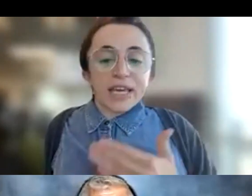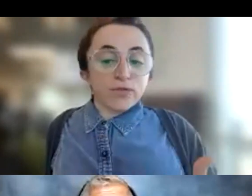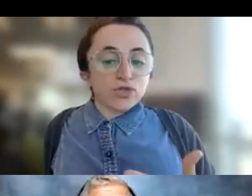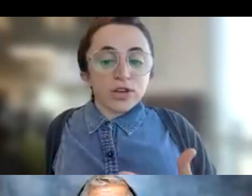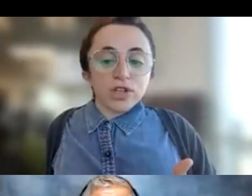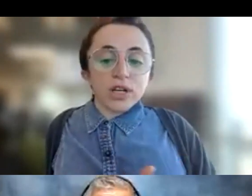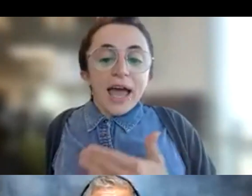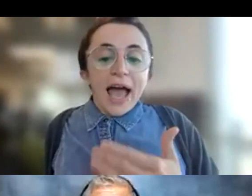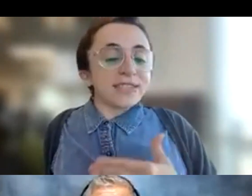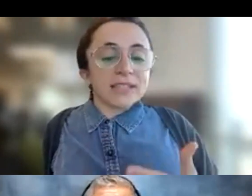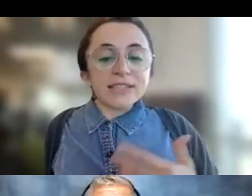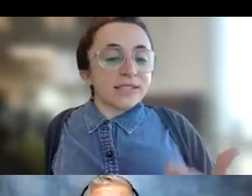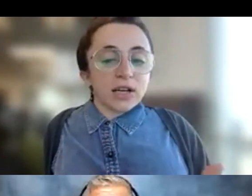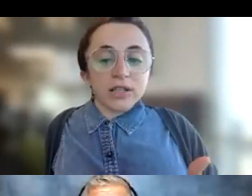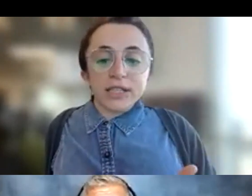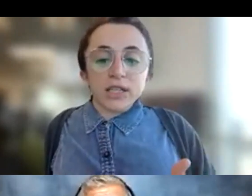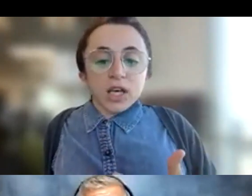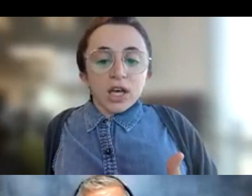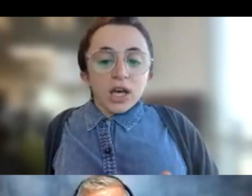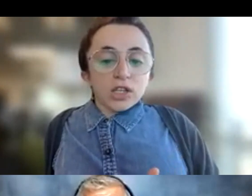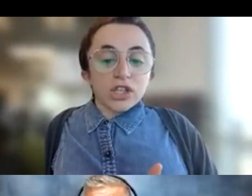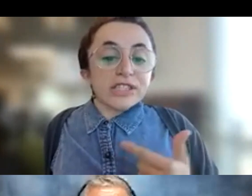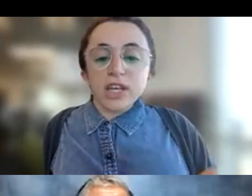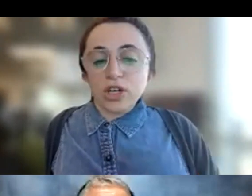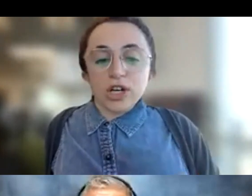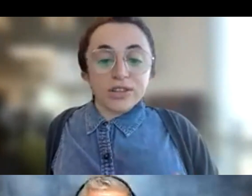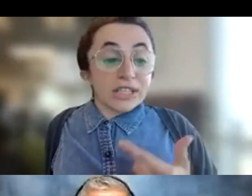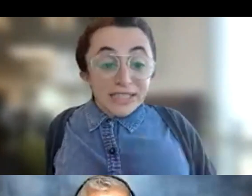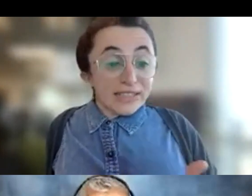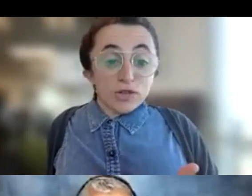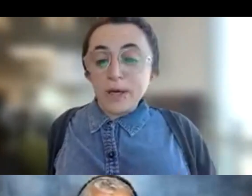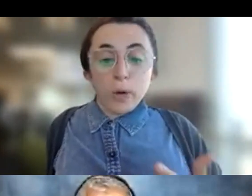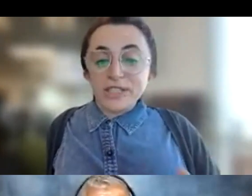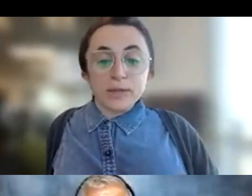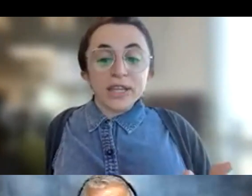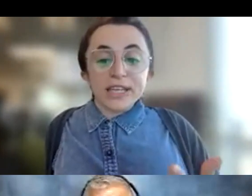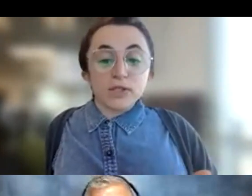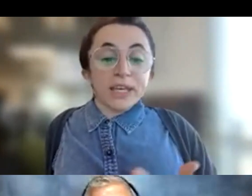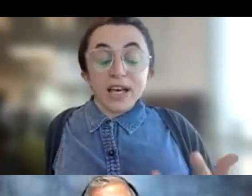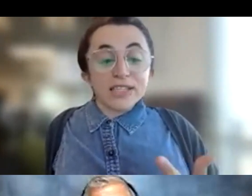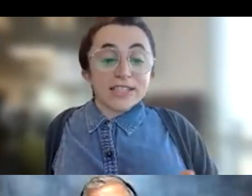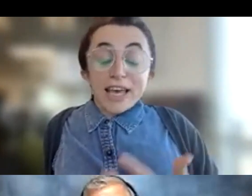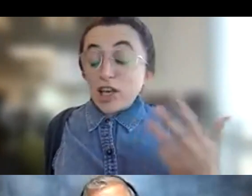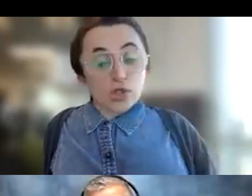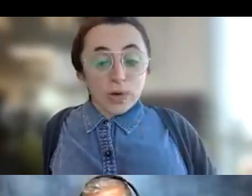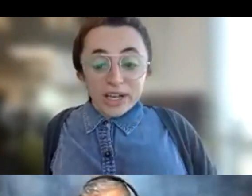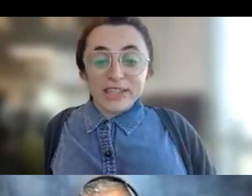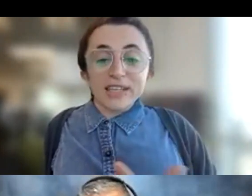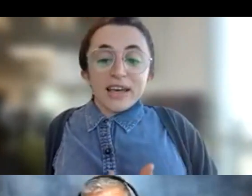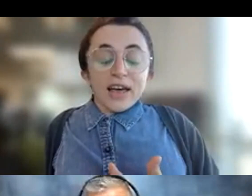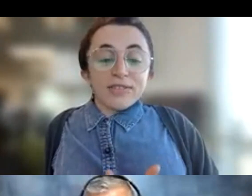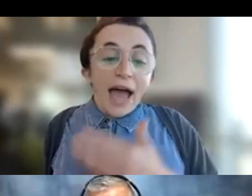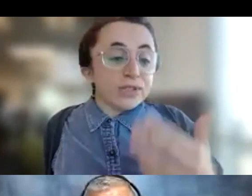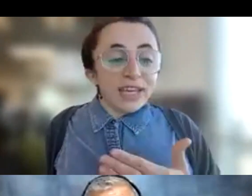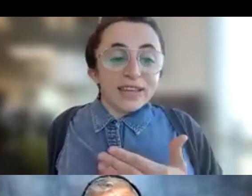housing infrastructure hasn't necessarily considered the needs of people with disabilities, because